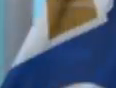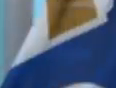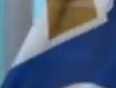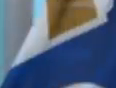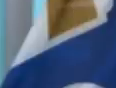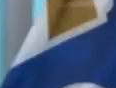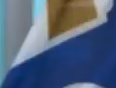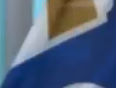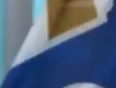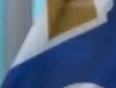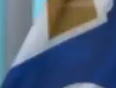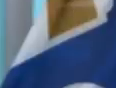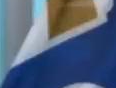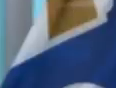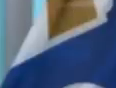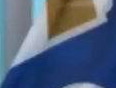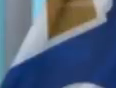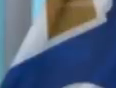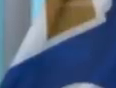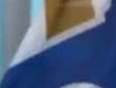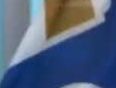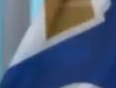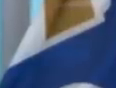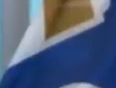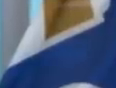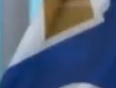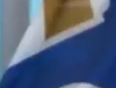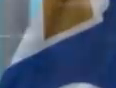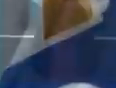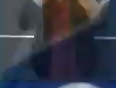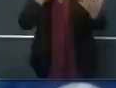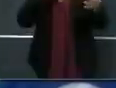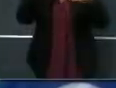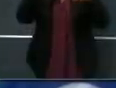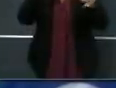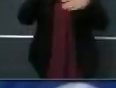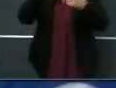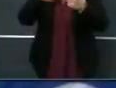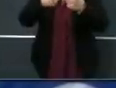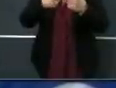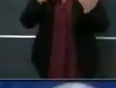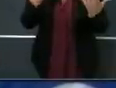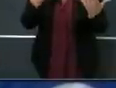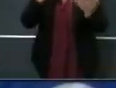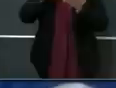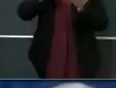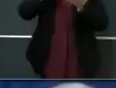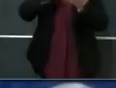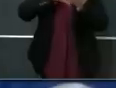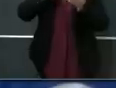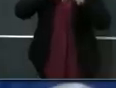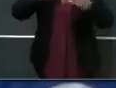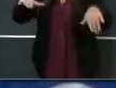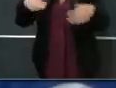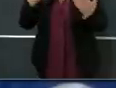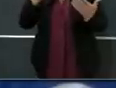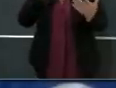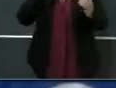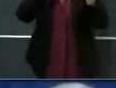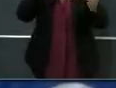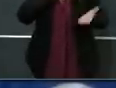Today I want to talk to you about distance learning, talk to you about a package of educational investments and